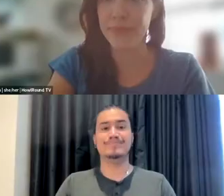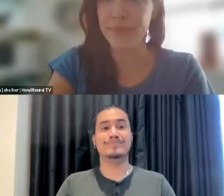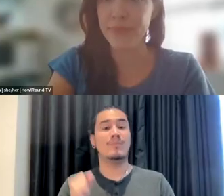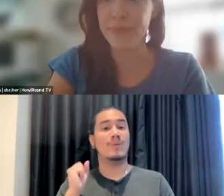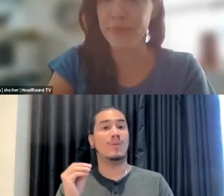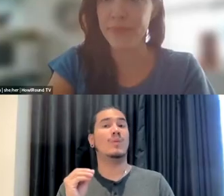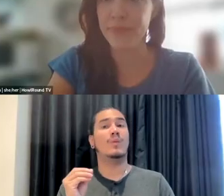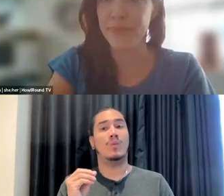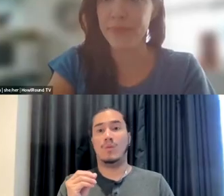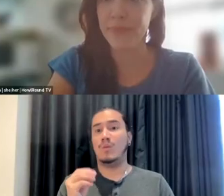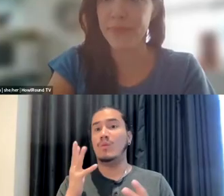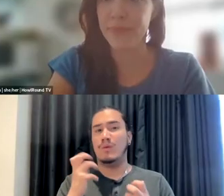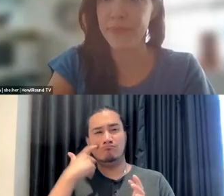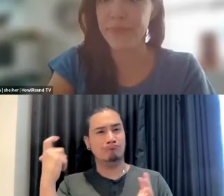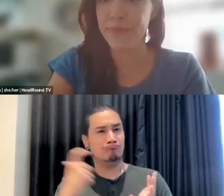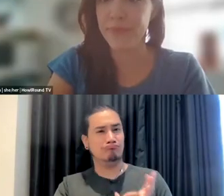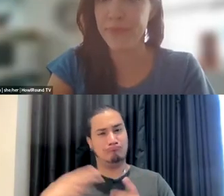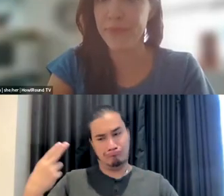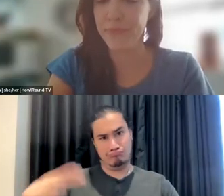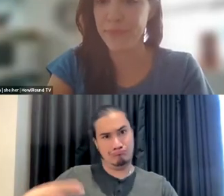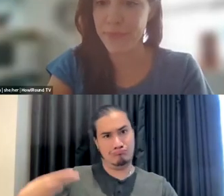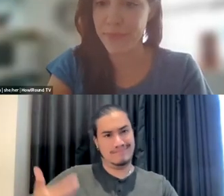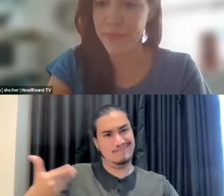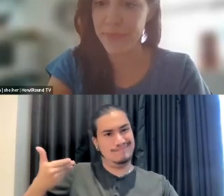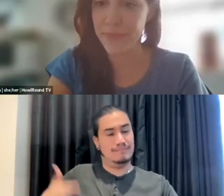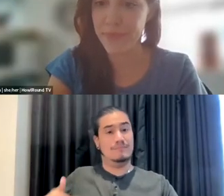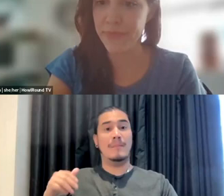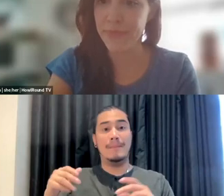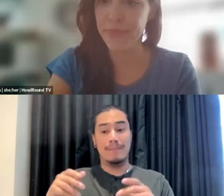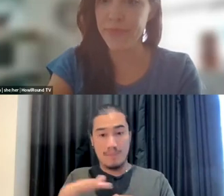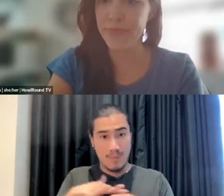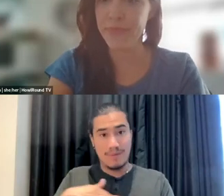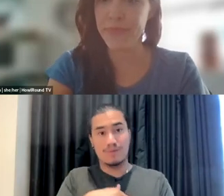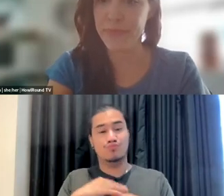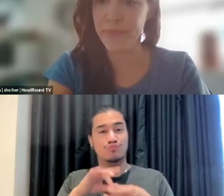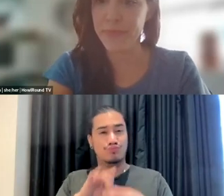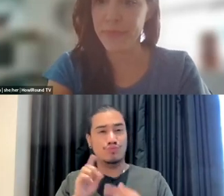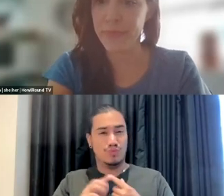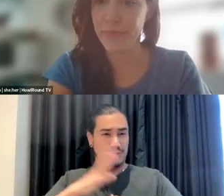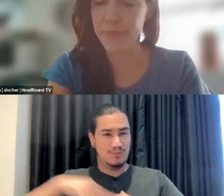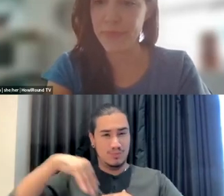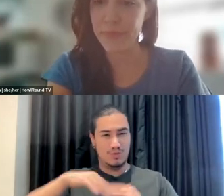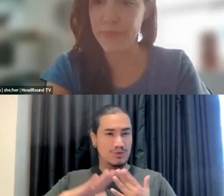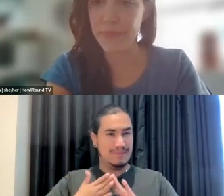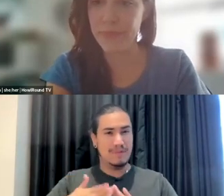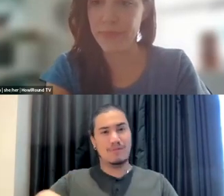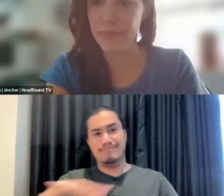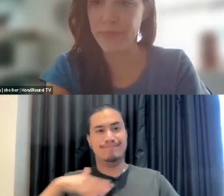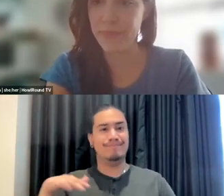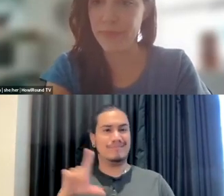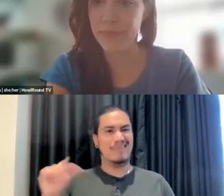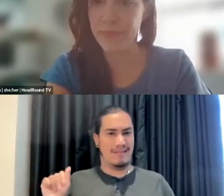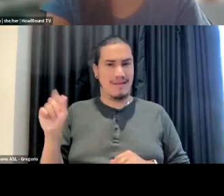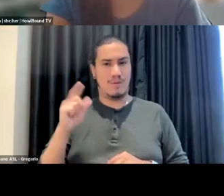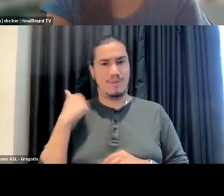And I want to recognize the history and the location and the relationship to the Indigenous communities of Los Angeles, where